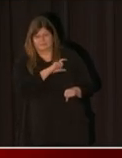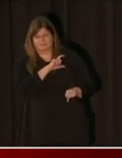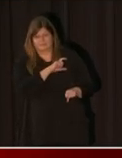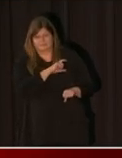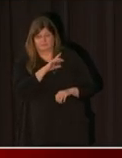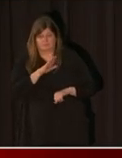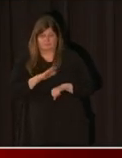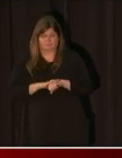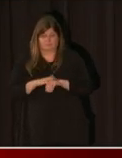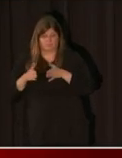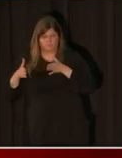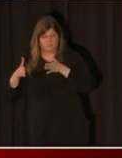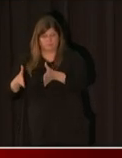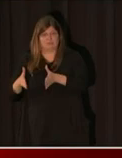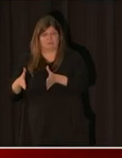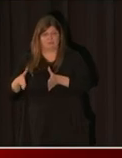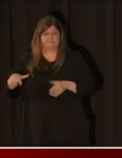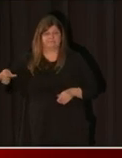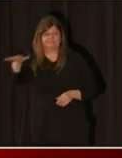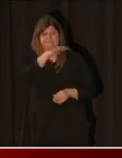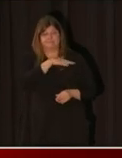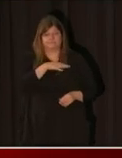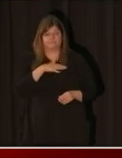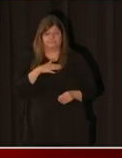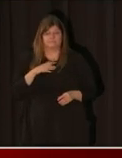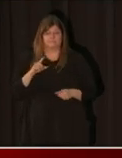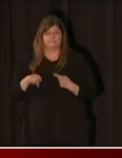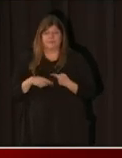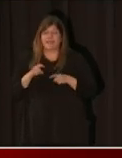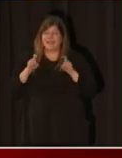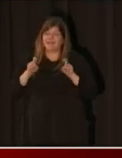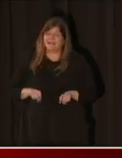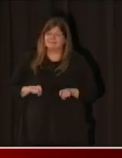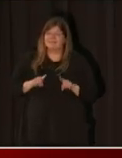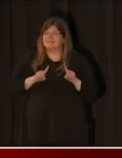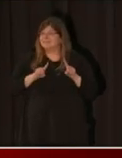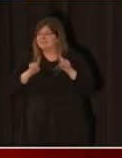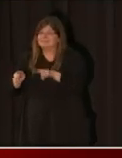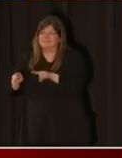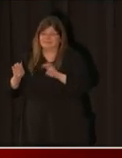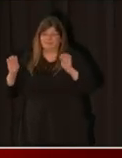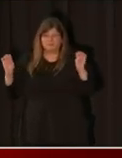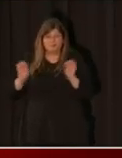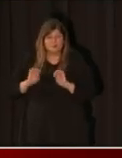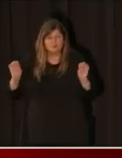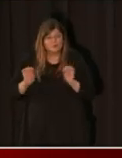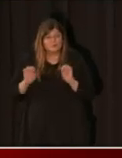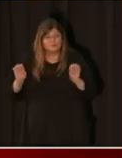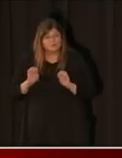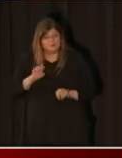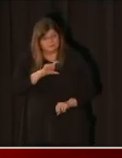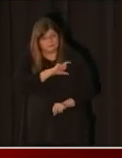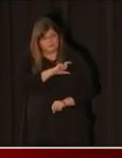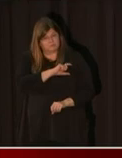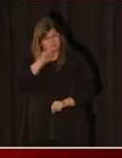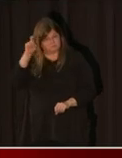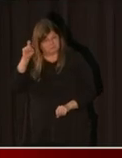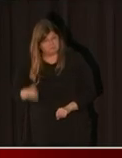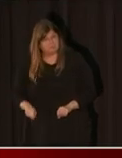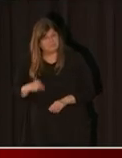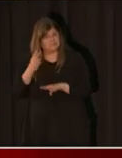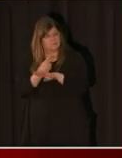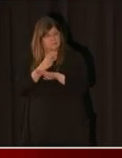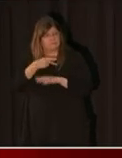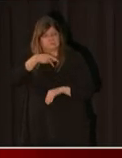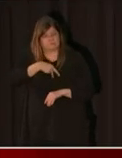to, when they're engaging with the public, are they to be wearing PPEs? And how concerned are you that in engaging with